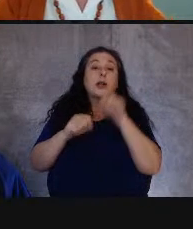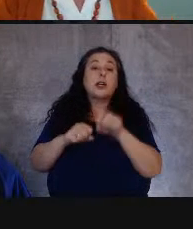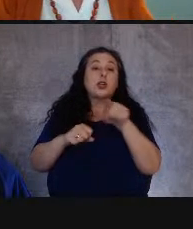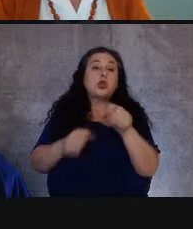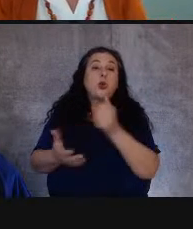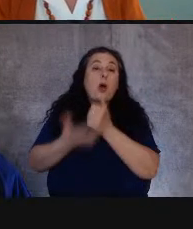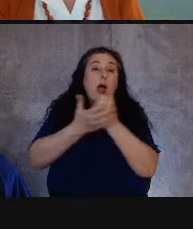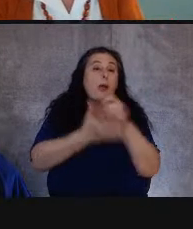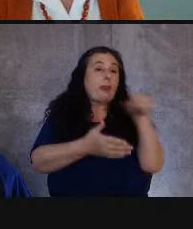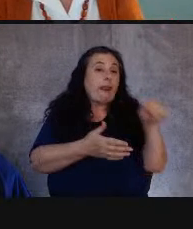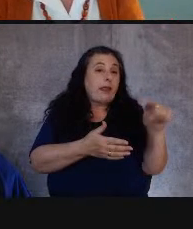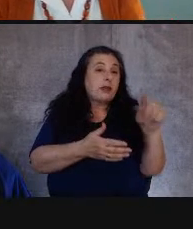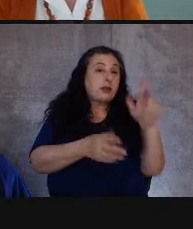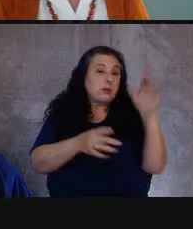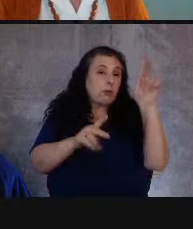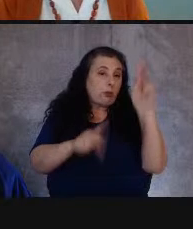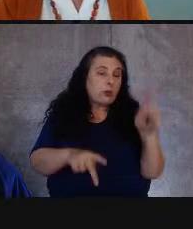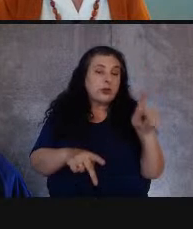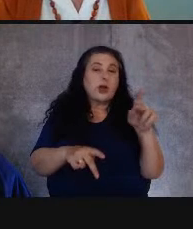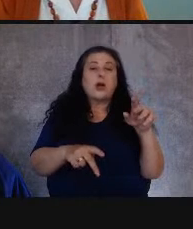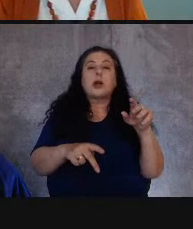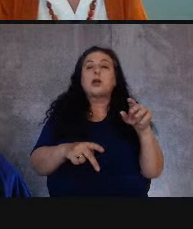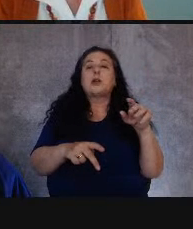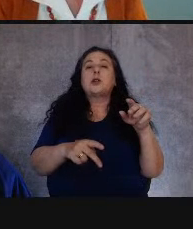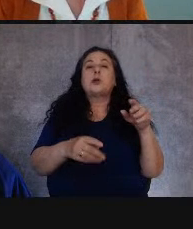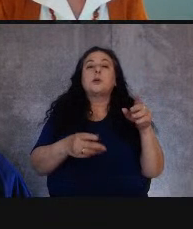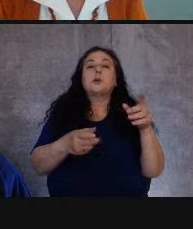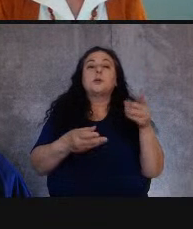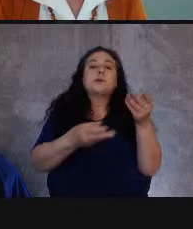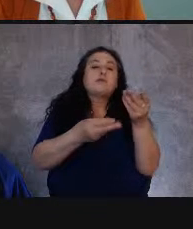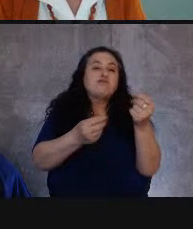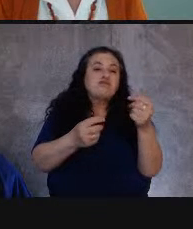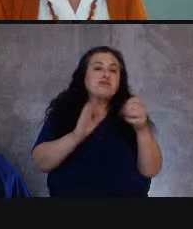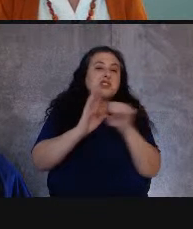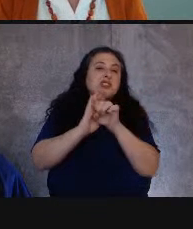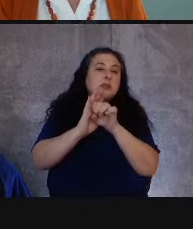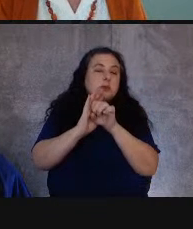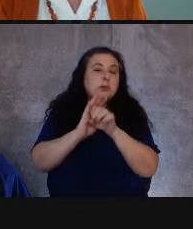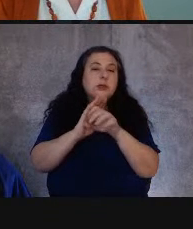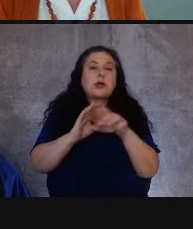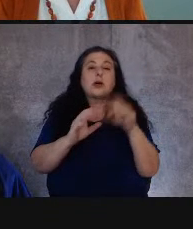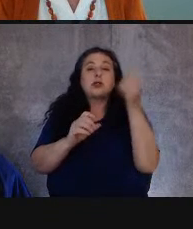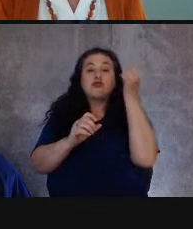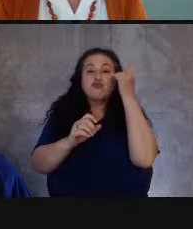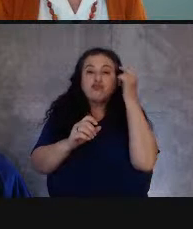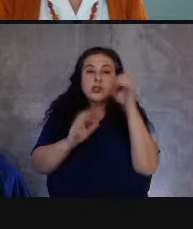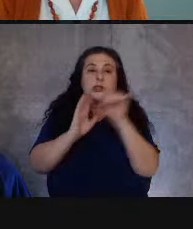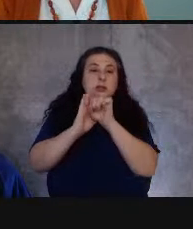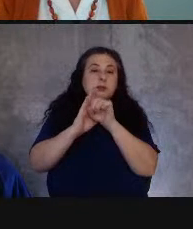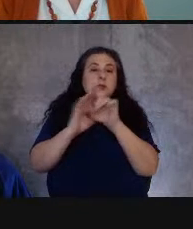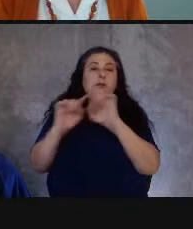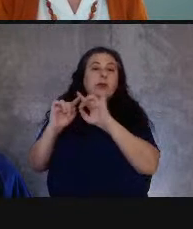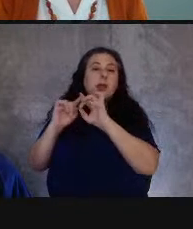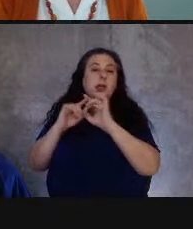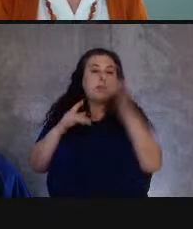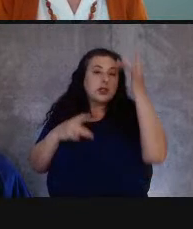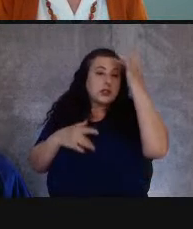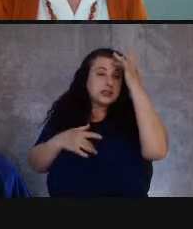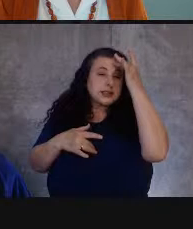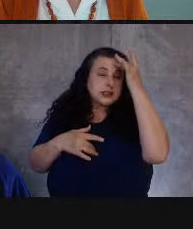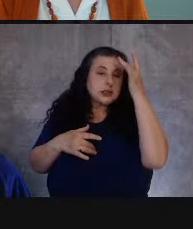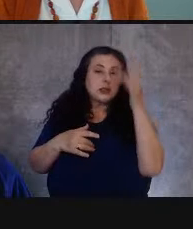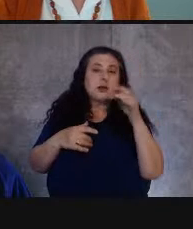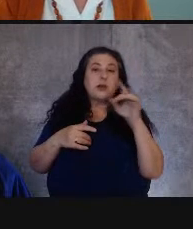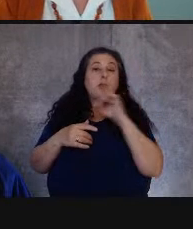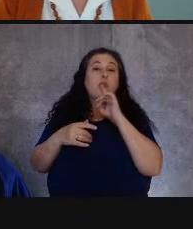help this person, right? How can you alleviate symptoms? How can you recognize symptoms of disease? And